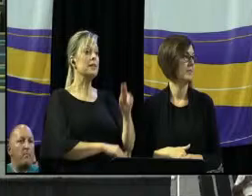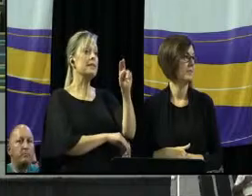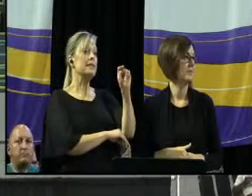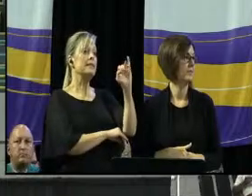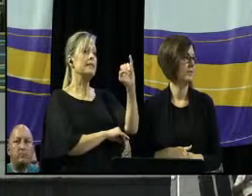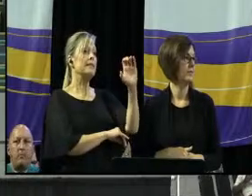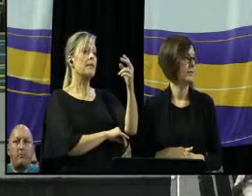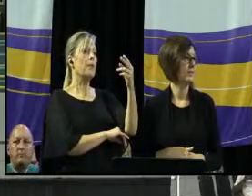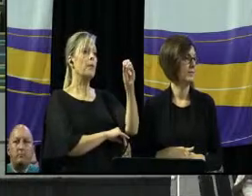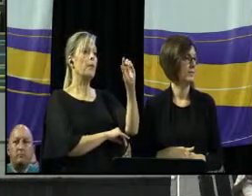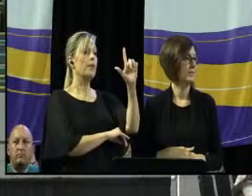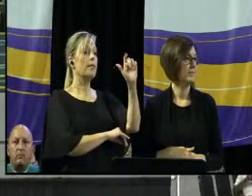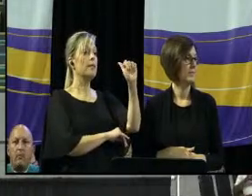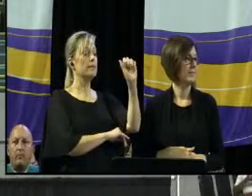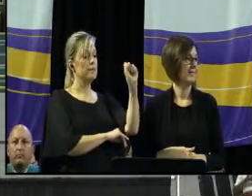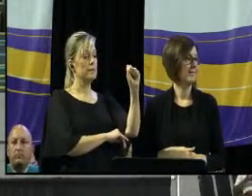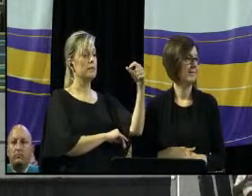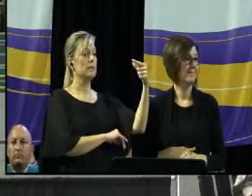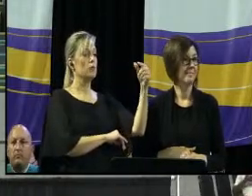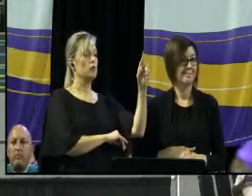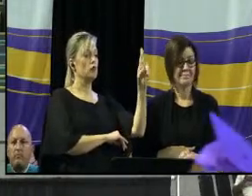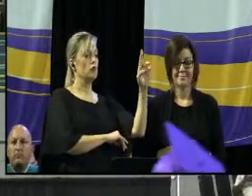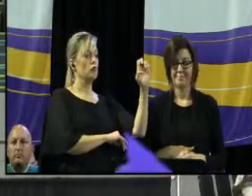Nicholas Alexander Green.